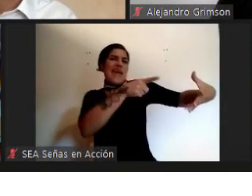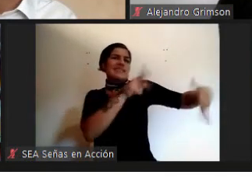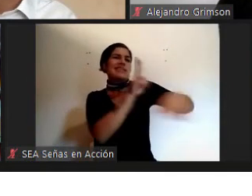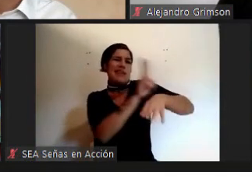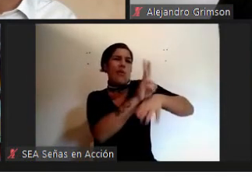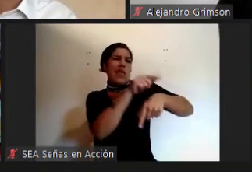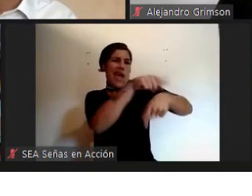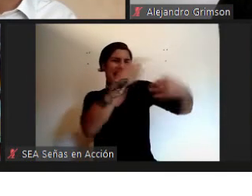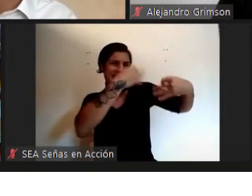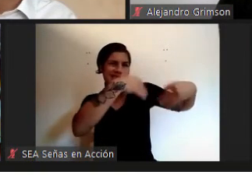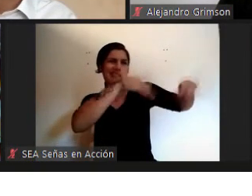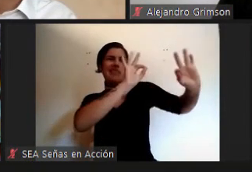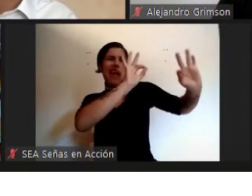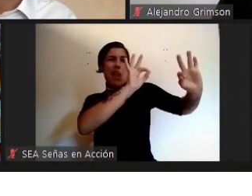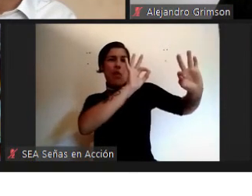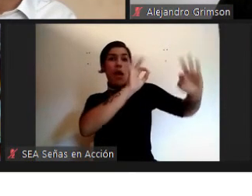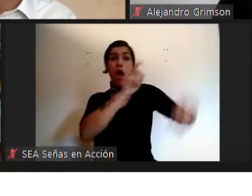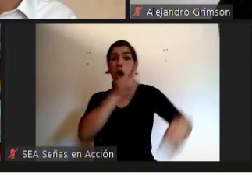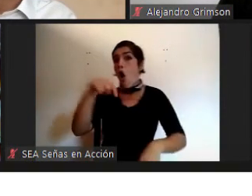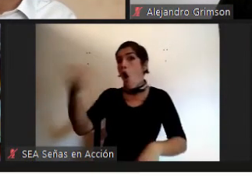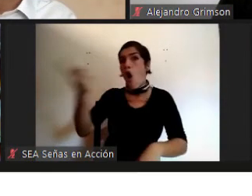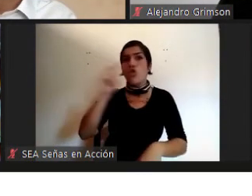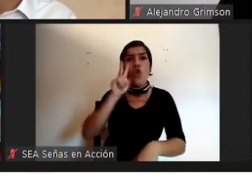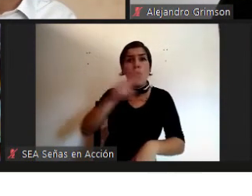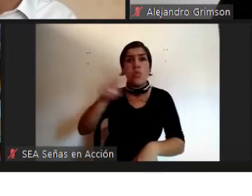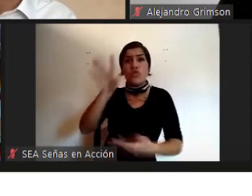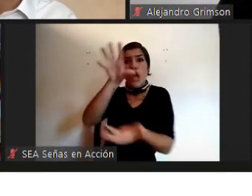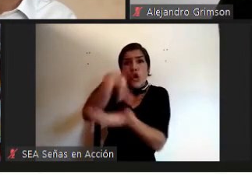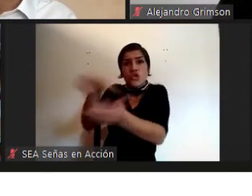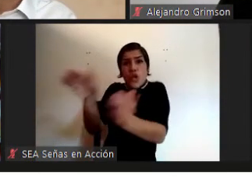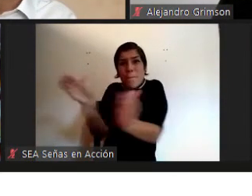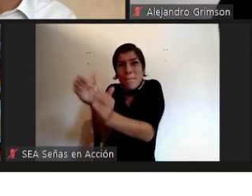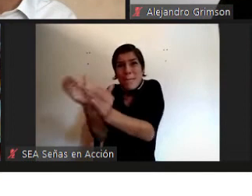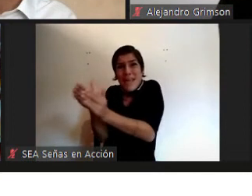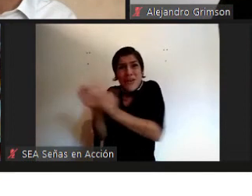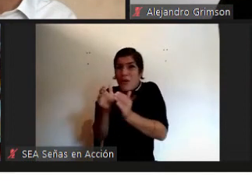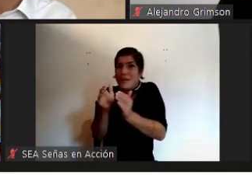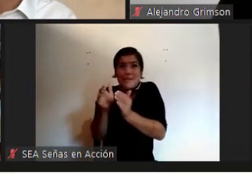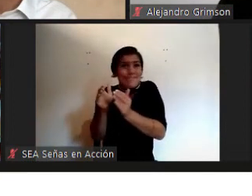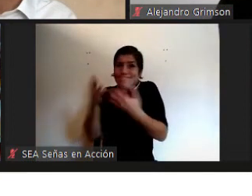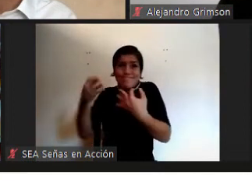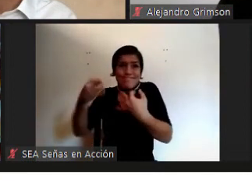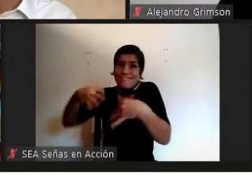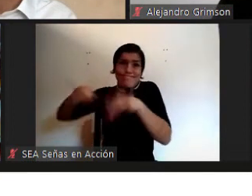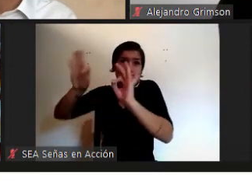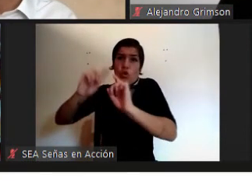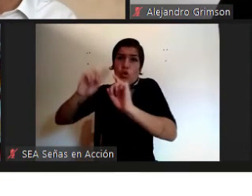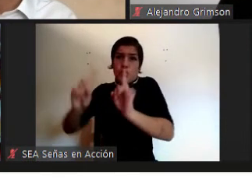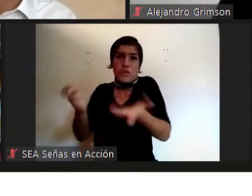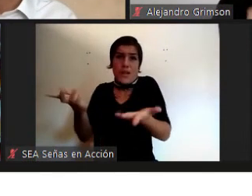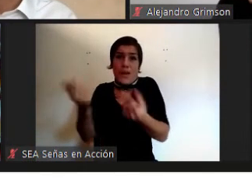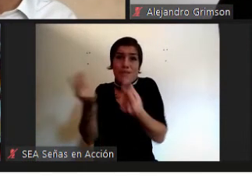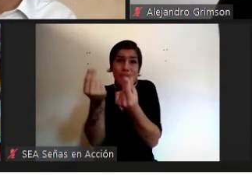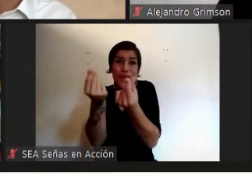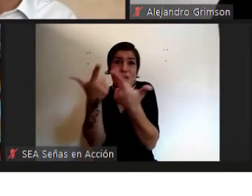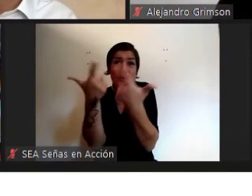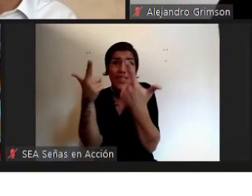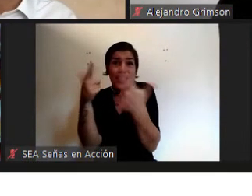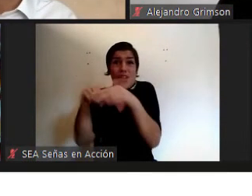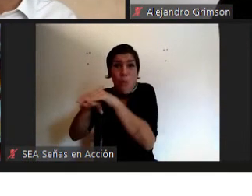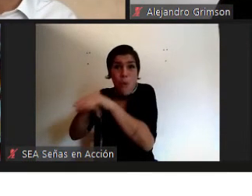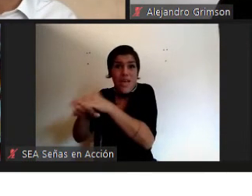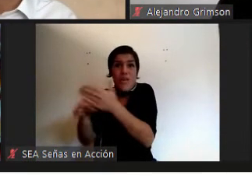skills. And this is one of the problems, beyond the fact that many museums will close their doors.